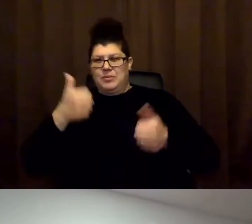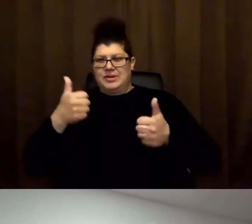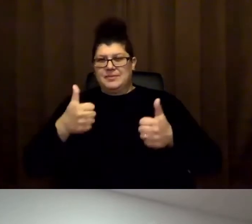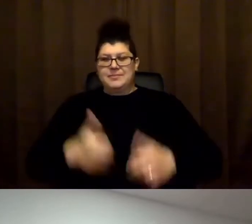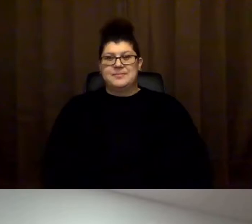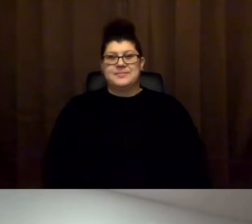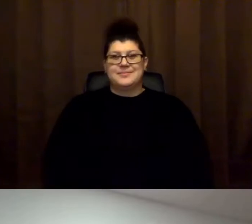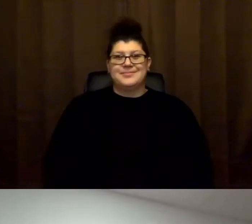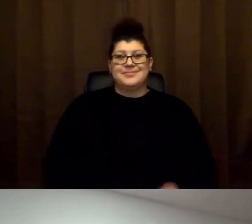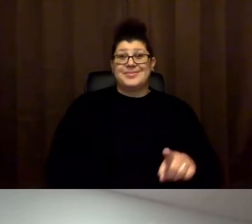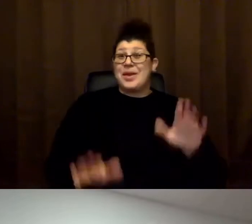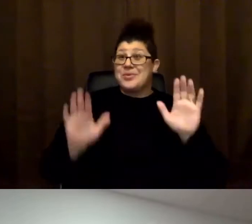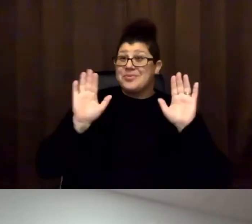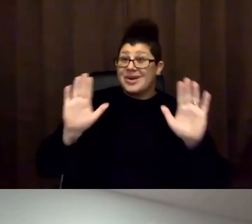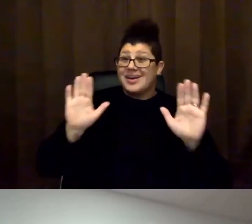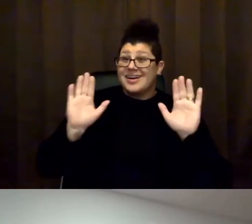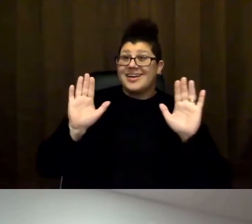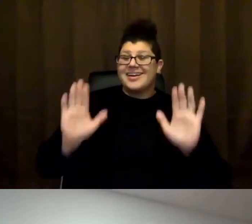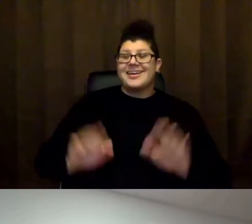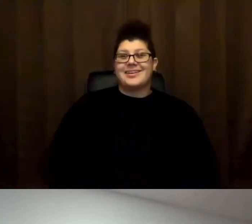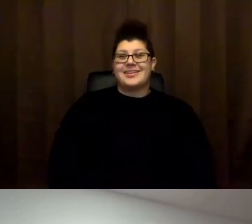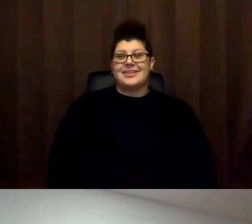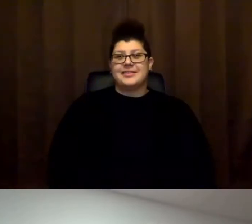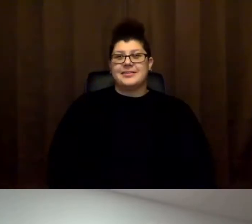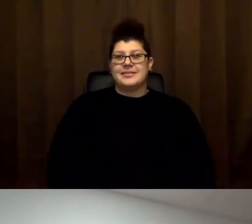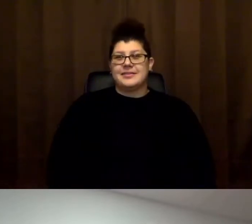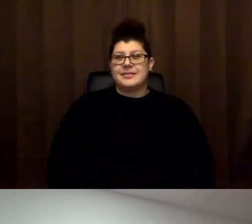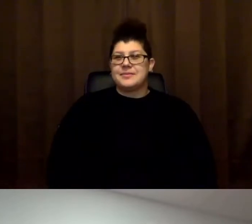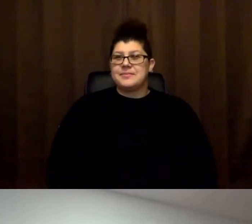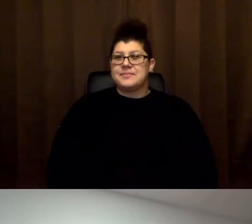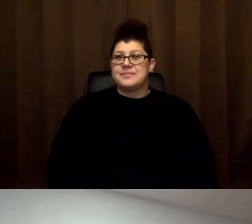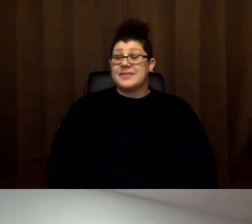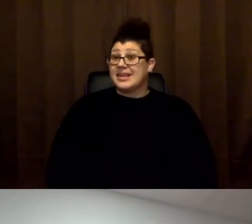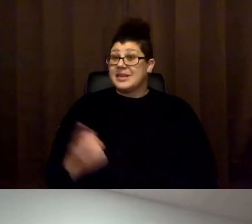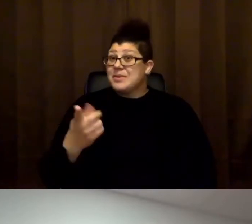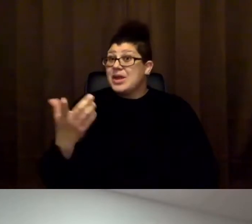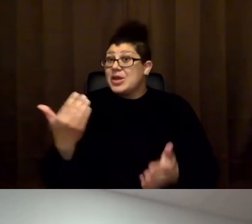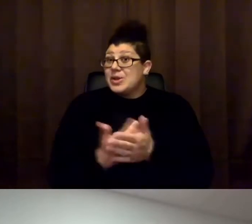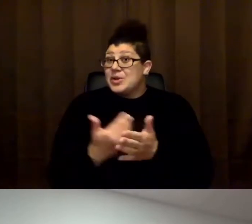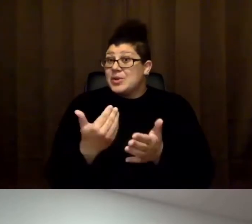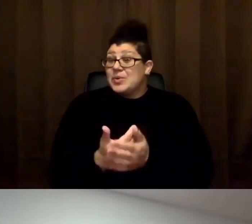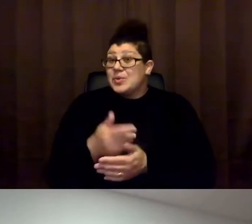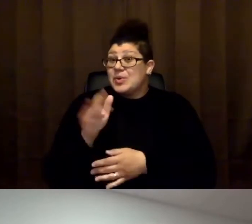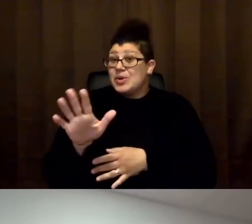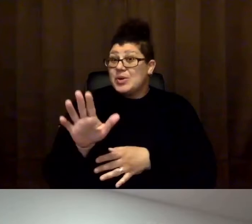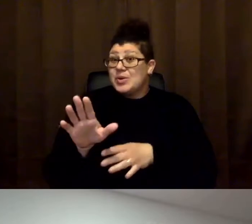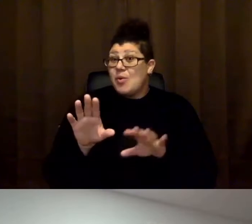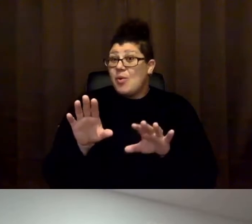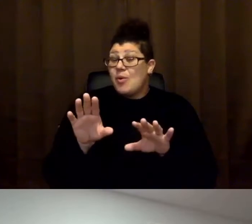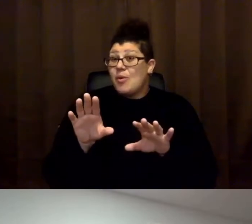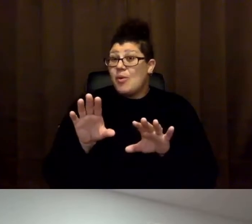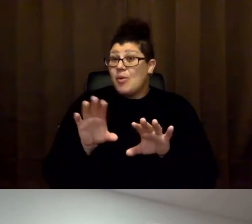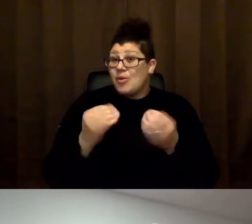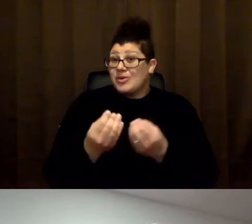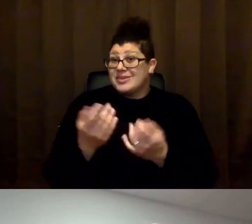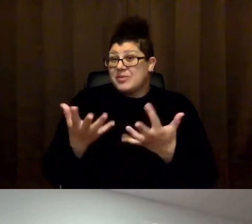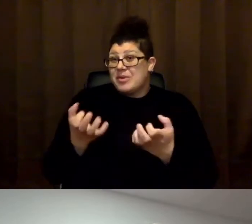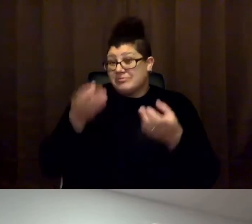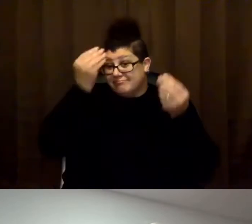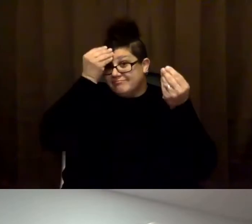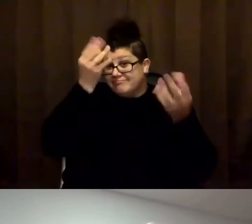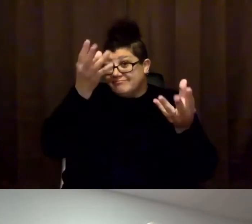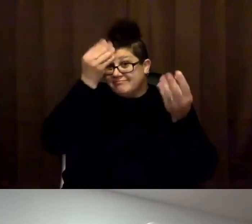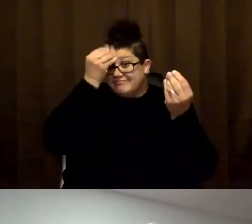That's great. That's great. Is there anything new with your organization that you'd like to share